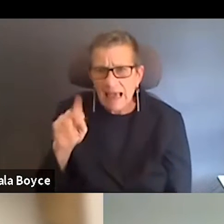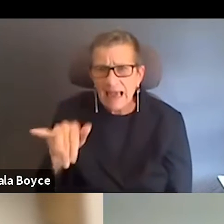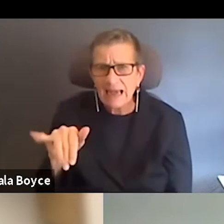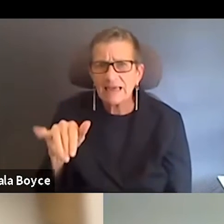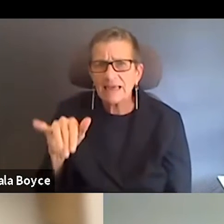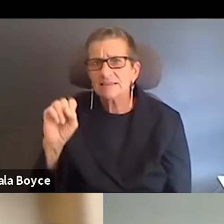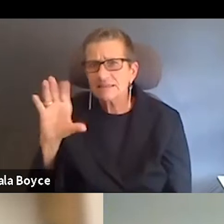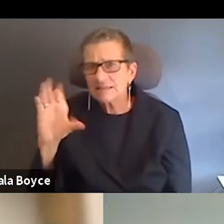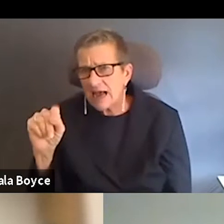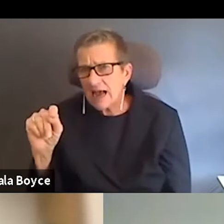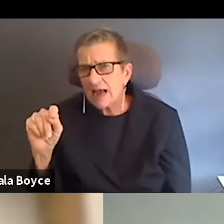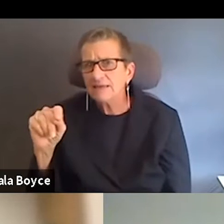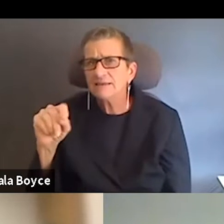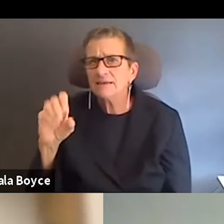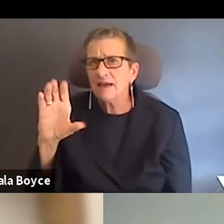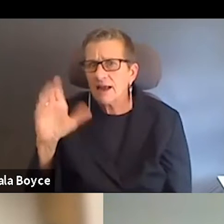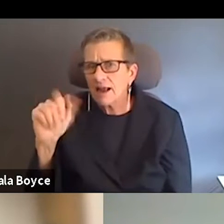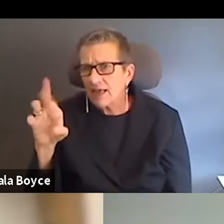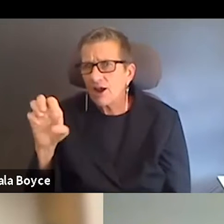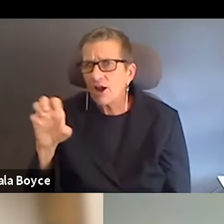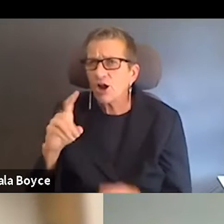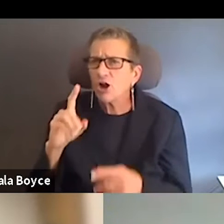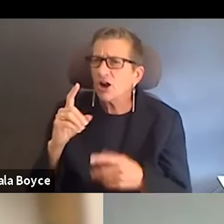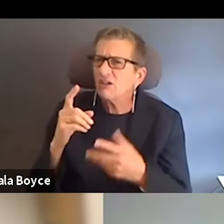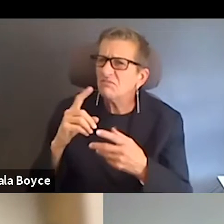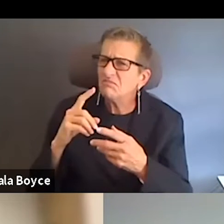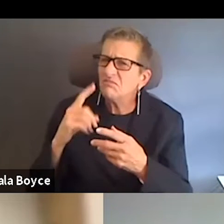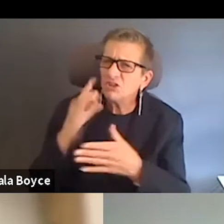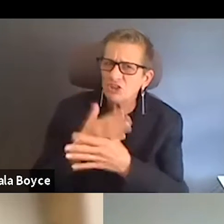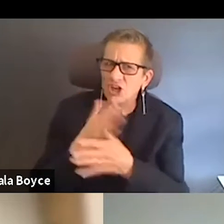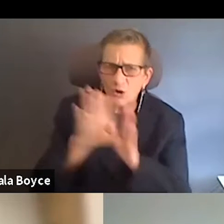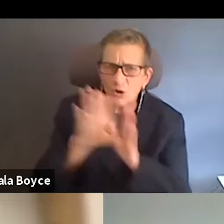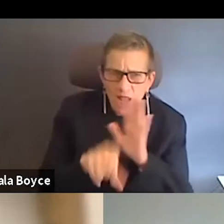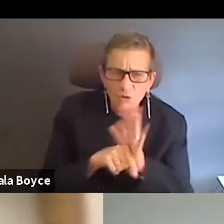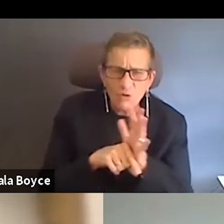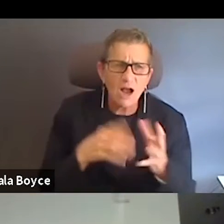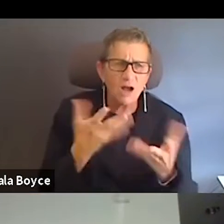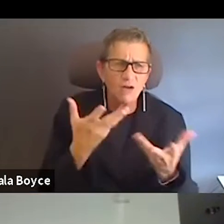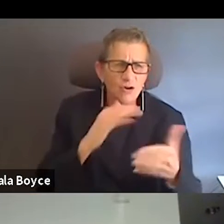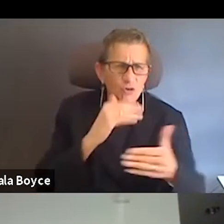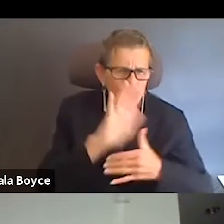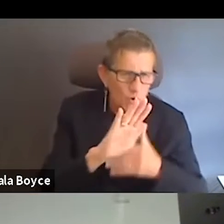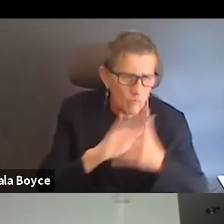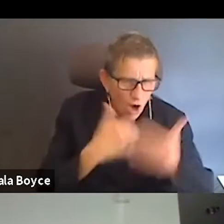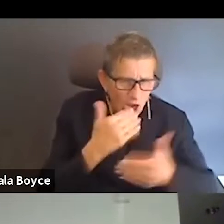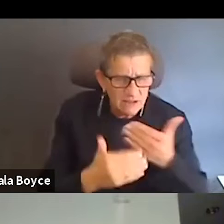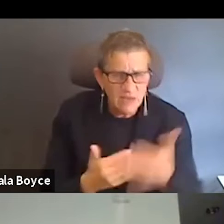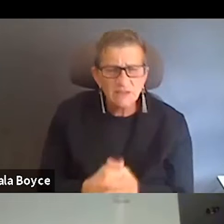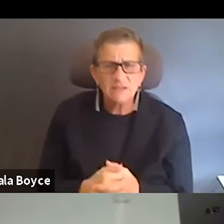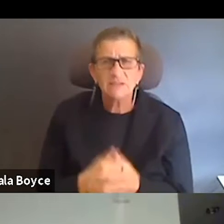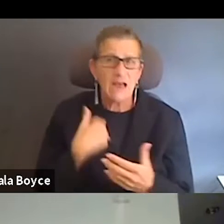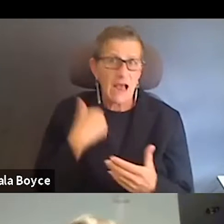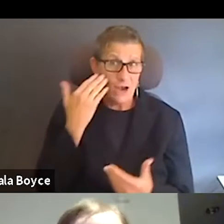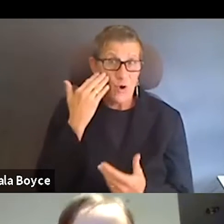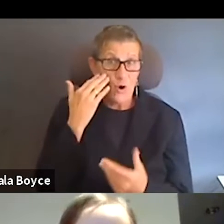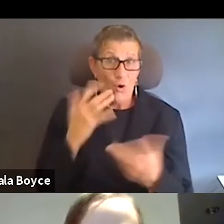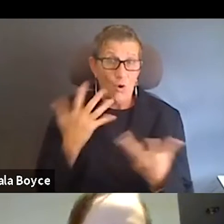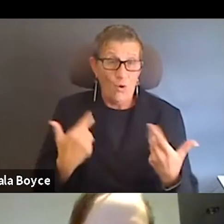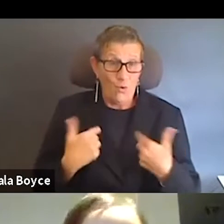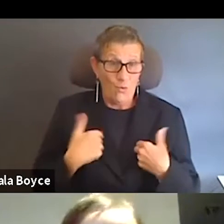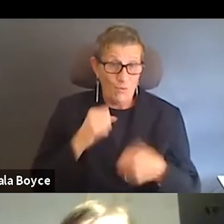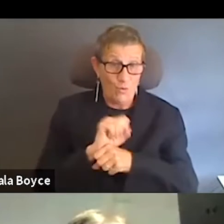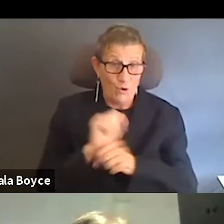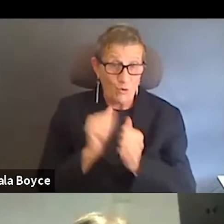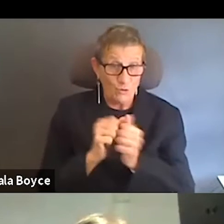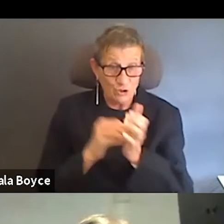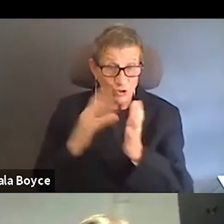Scott, and Claire for sharing a bit about your background and your process. I think I know from working with